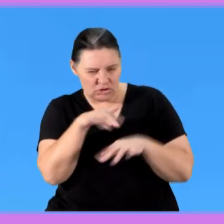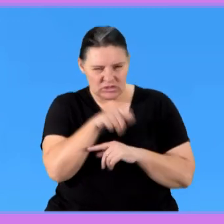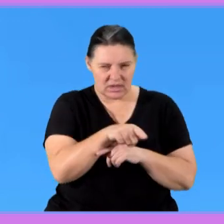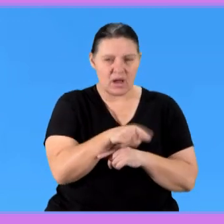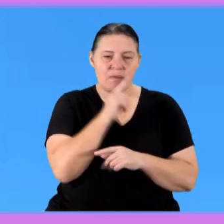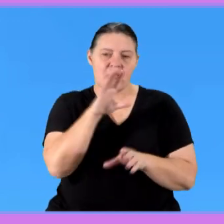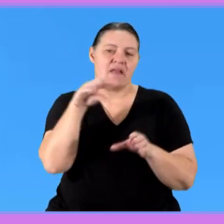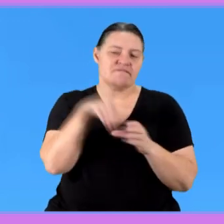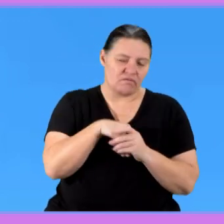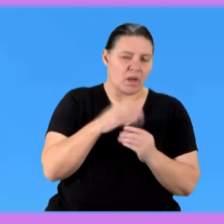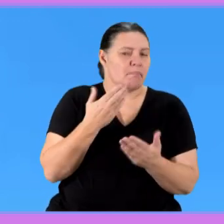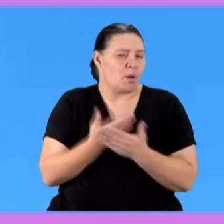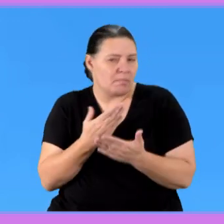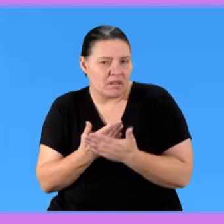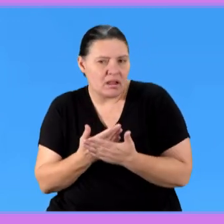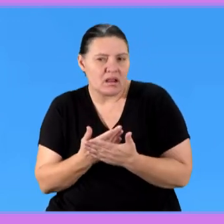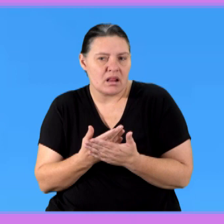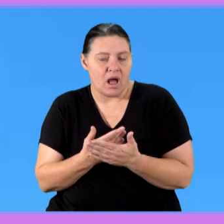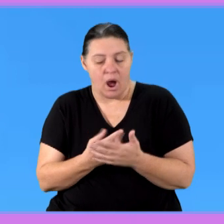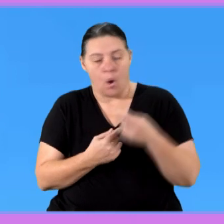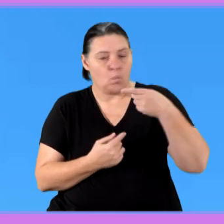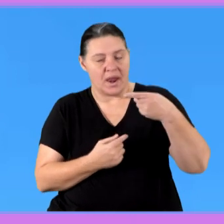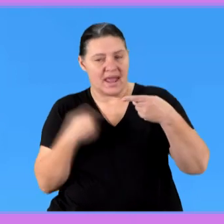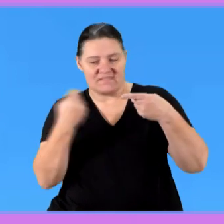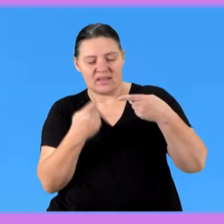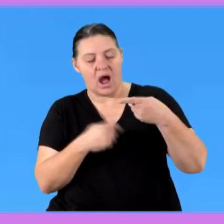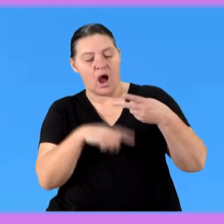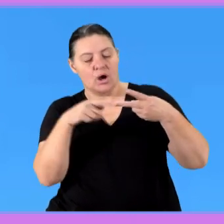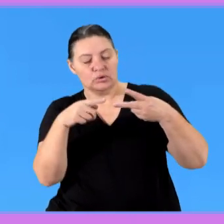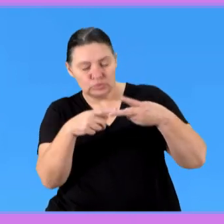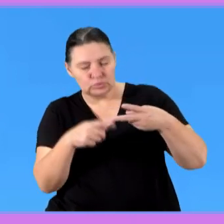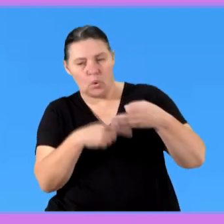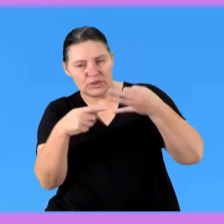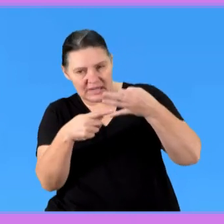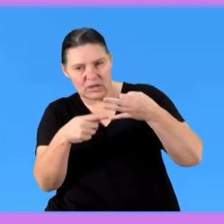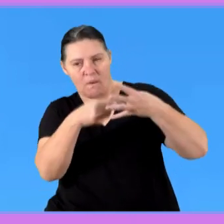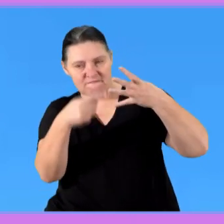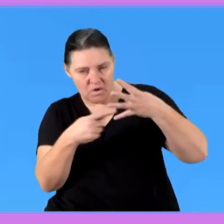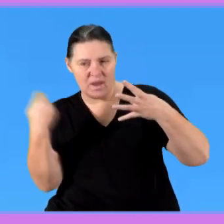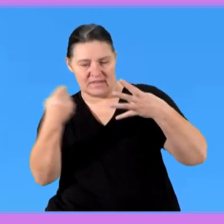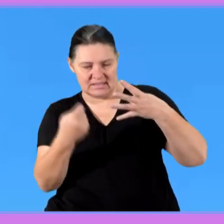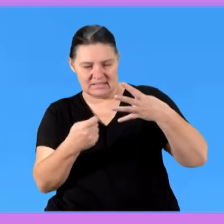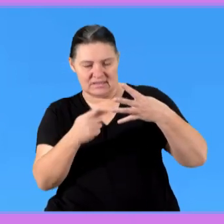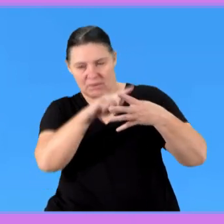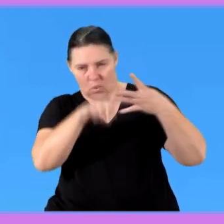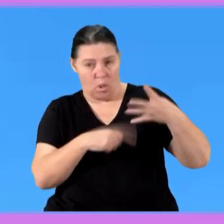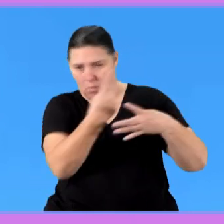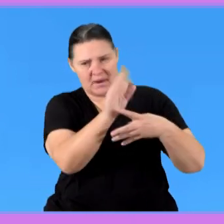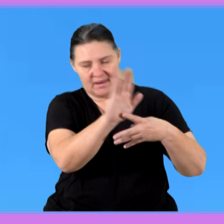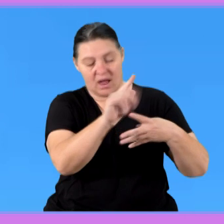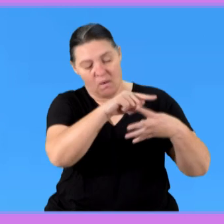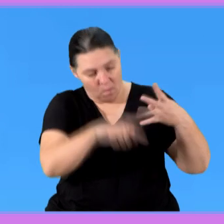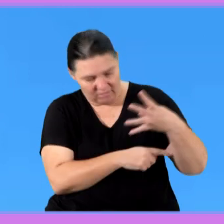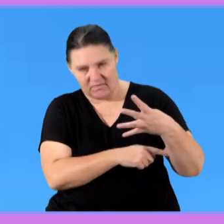situation which involves the probability of more than one event, right? Where each event takes place